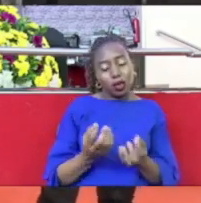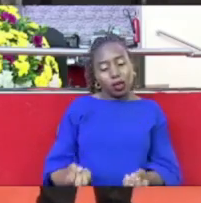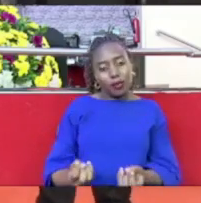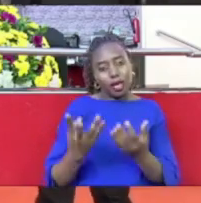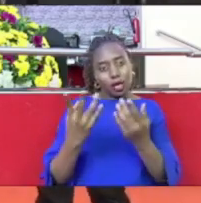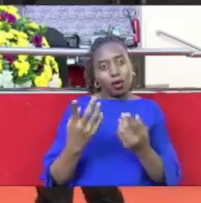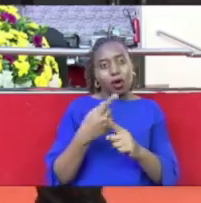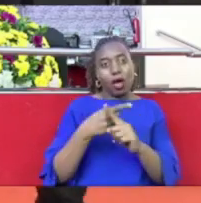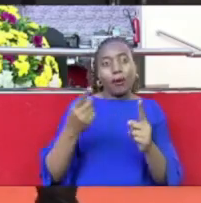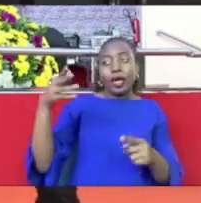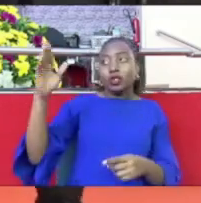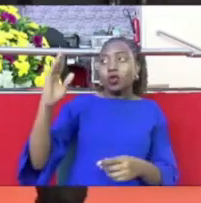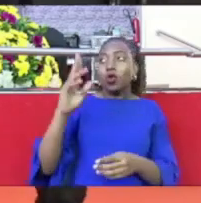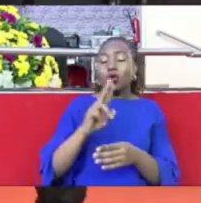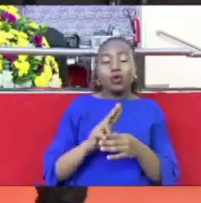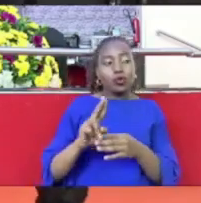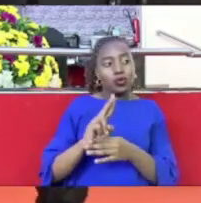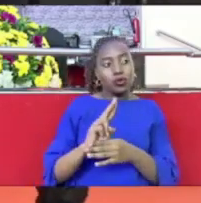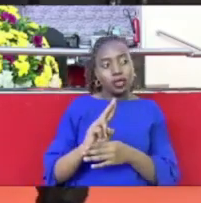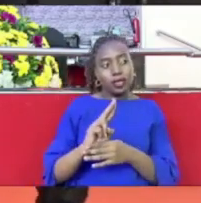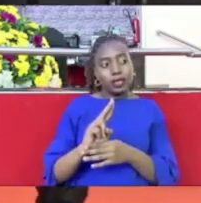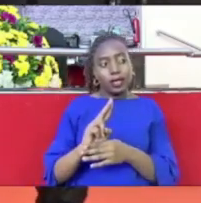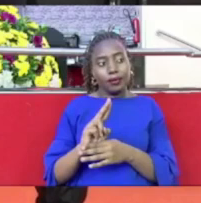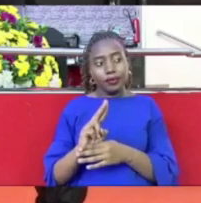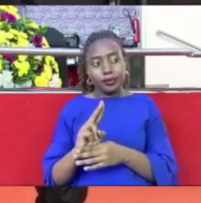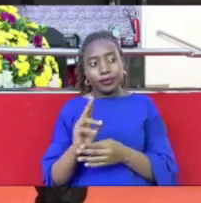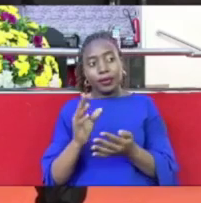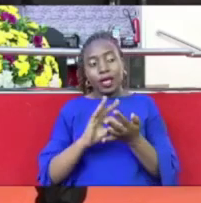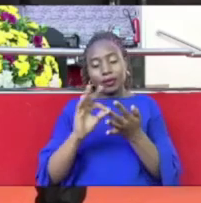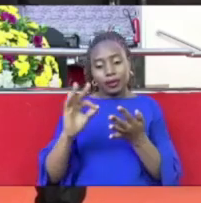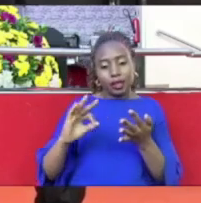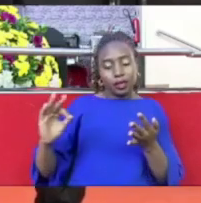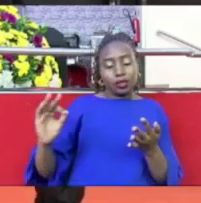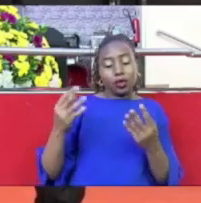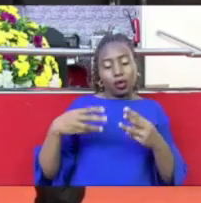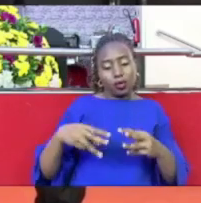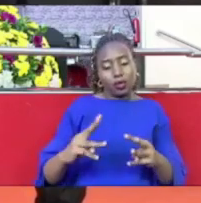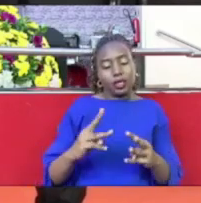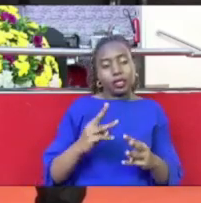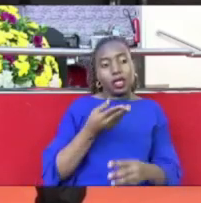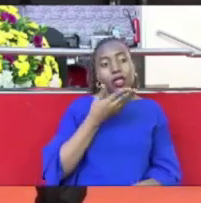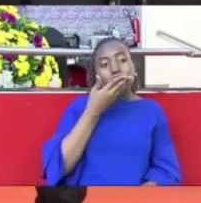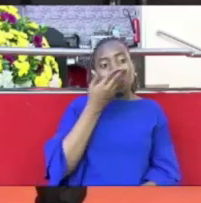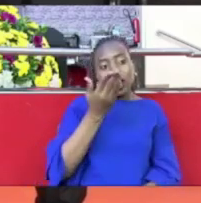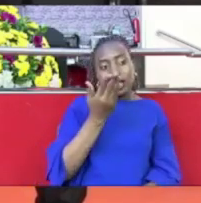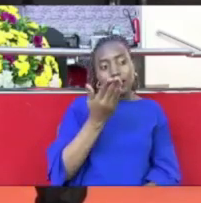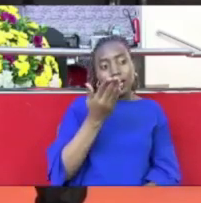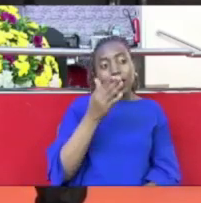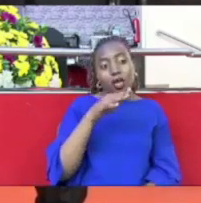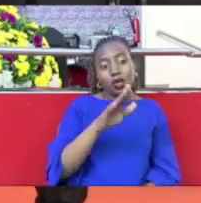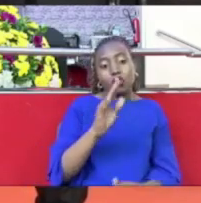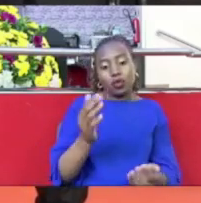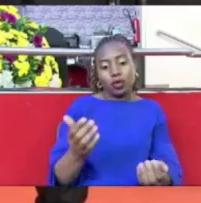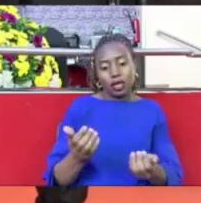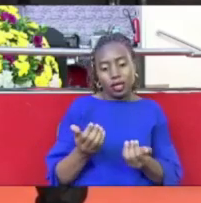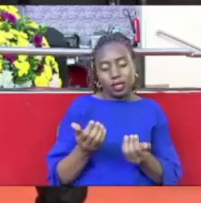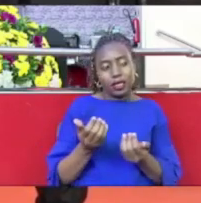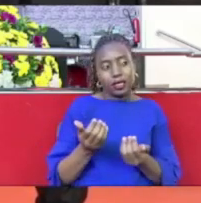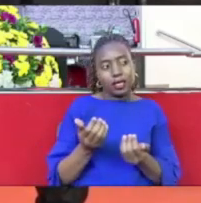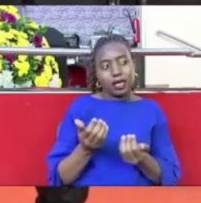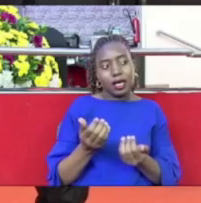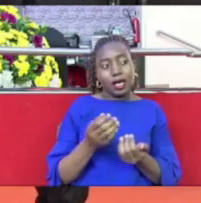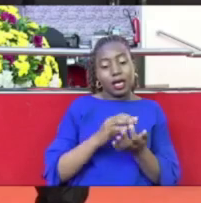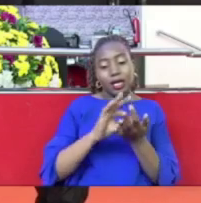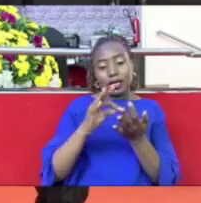of supernatural manifestation. Lakini hutumia njia zote za kiungu. To respond to your need. Ili ajibu supernaturally.